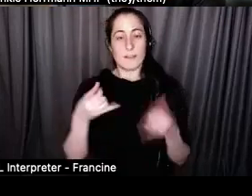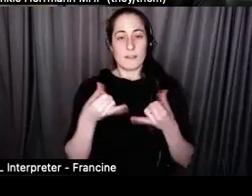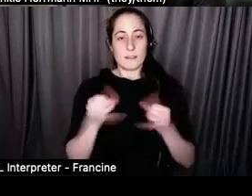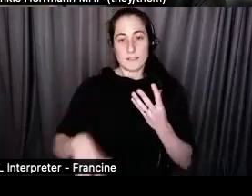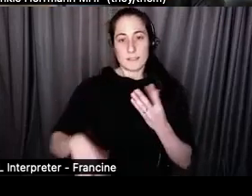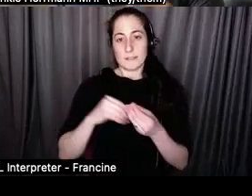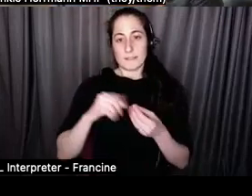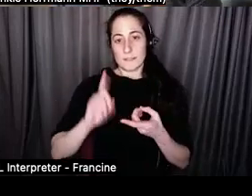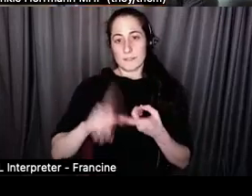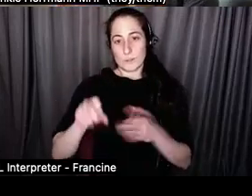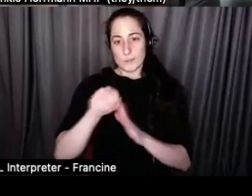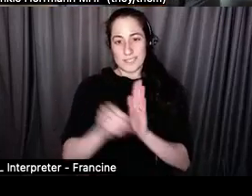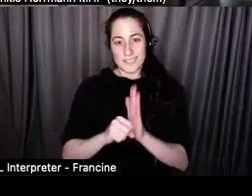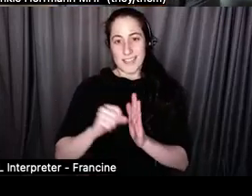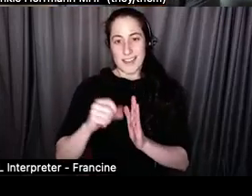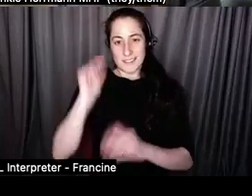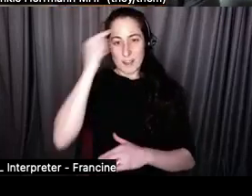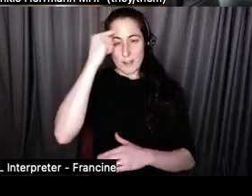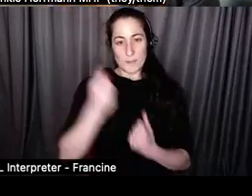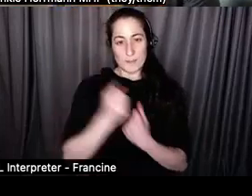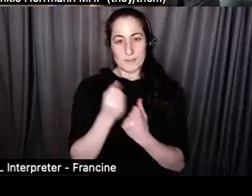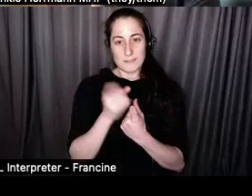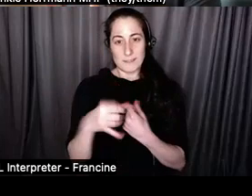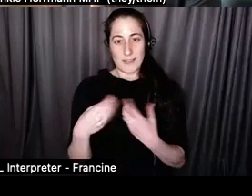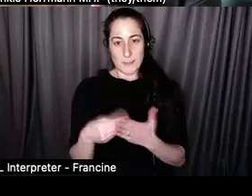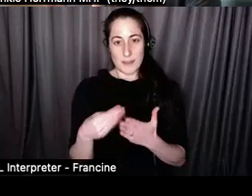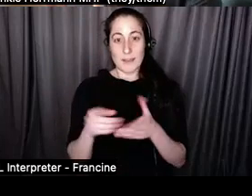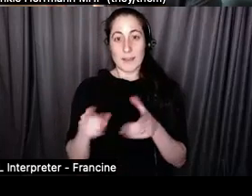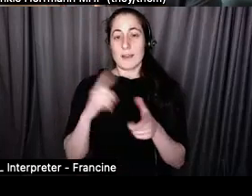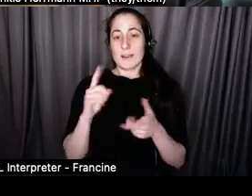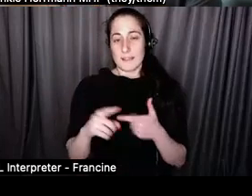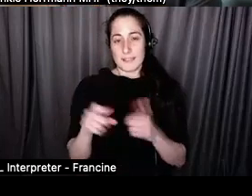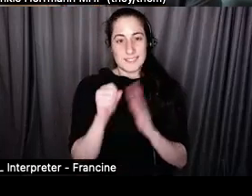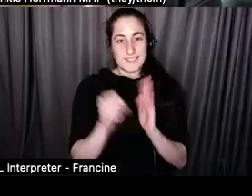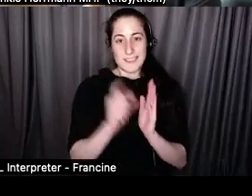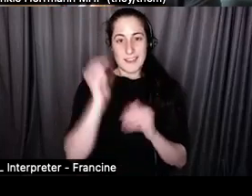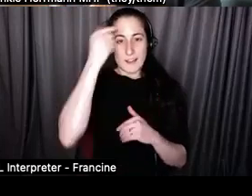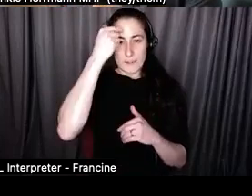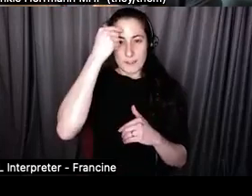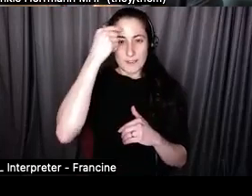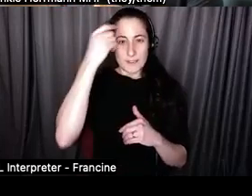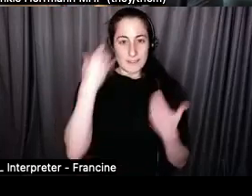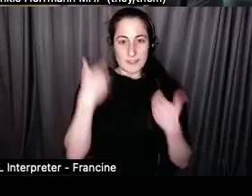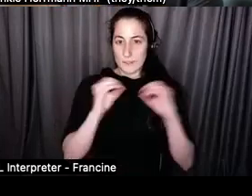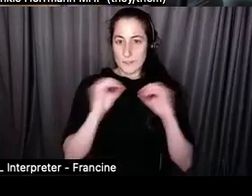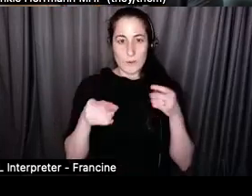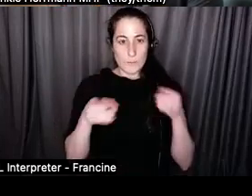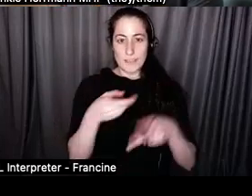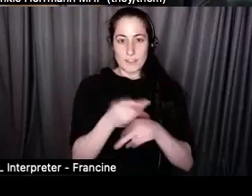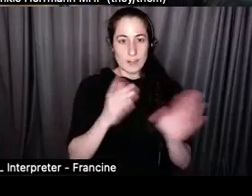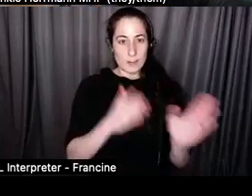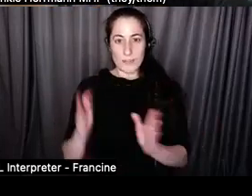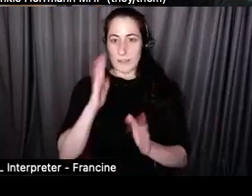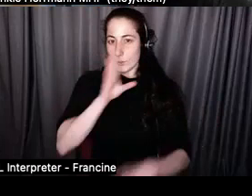by the state government, but then the state government, without any managed care plan, just directly pays medical